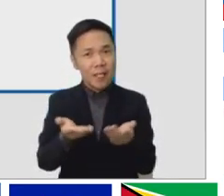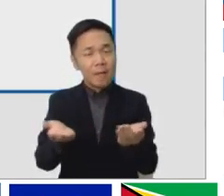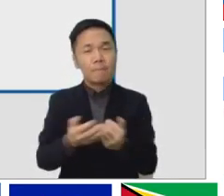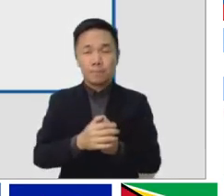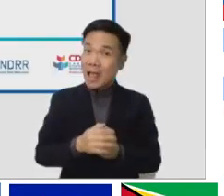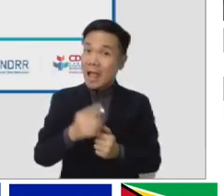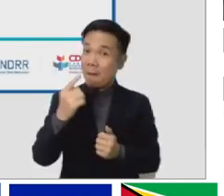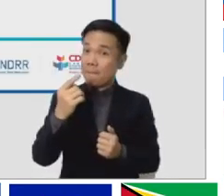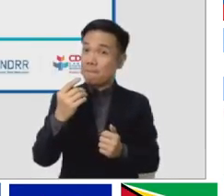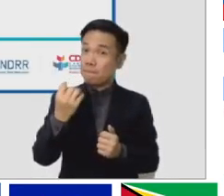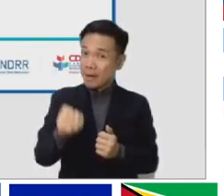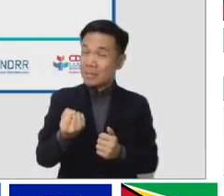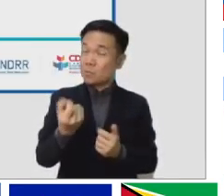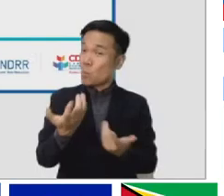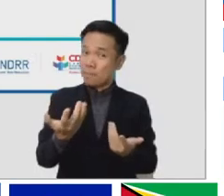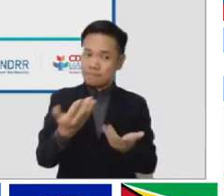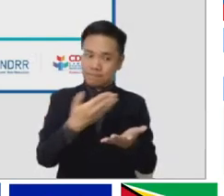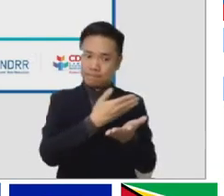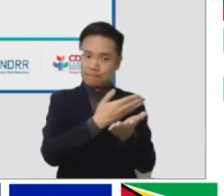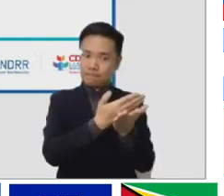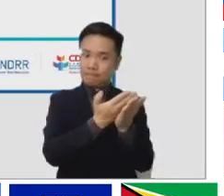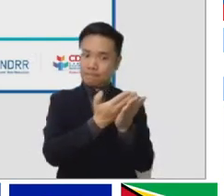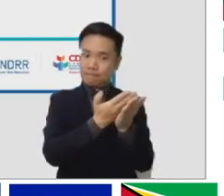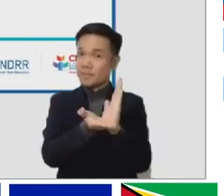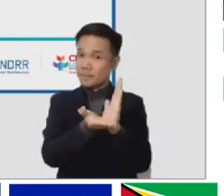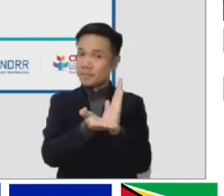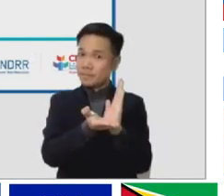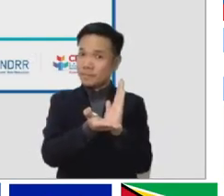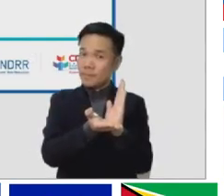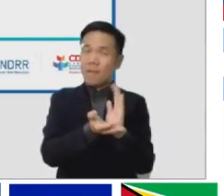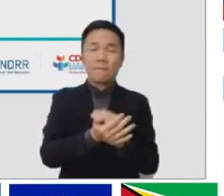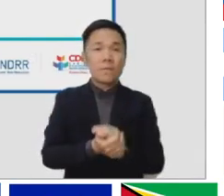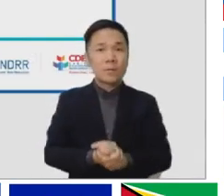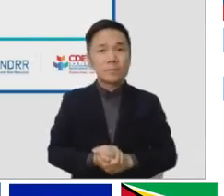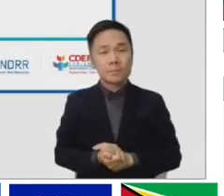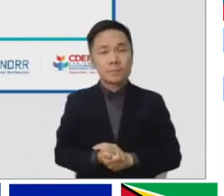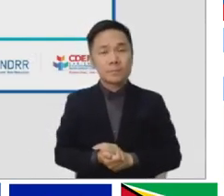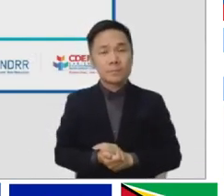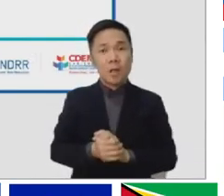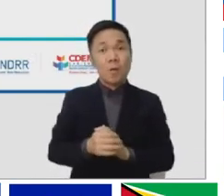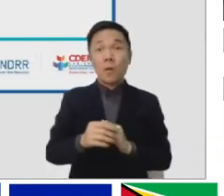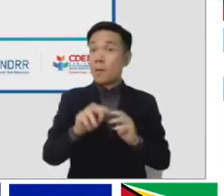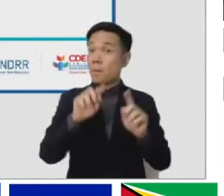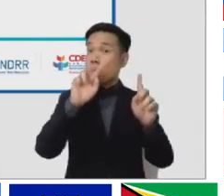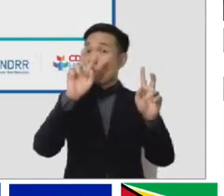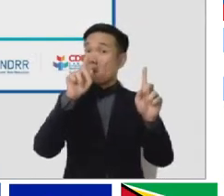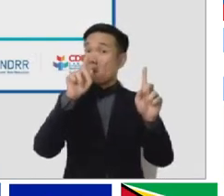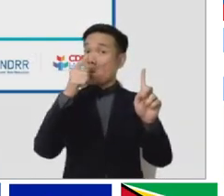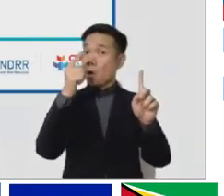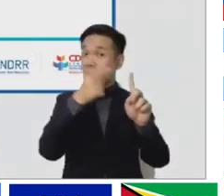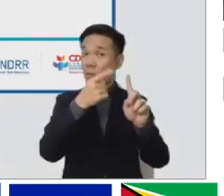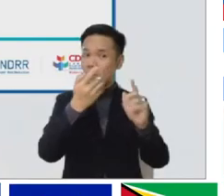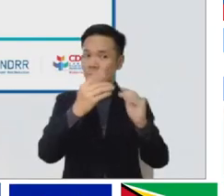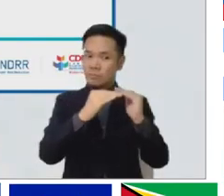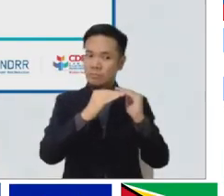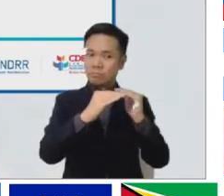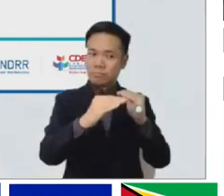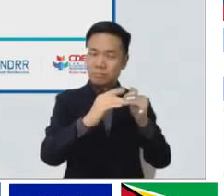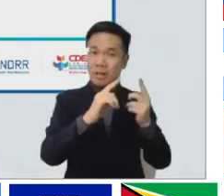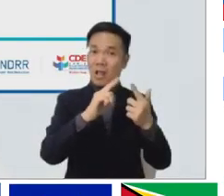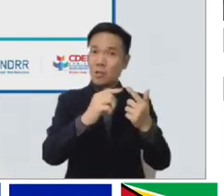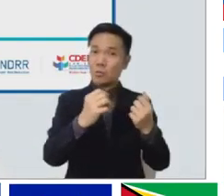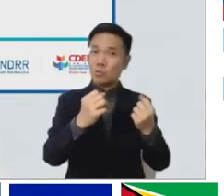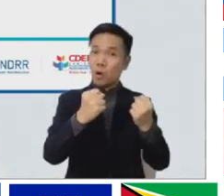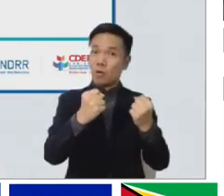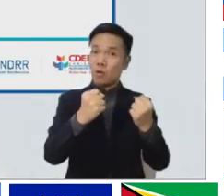comprehensive standpoint in view for us to have a more sustainable, resilient region where all actions are